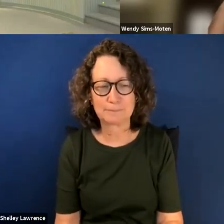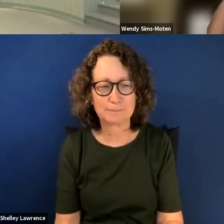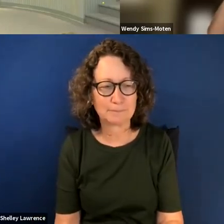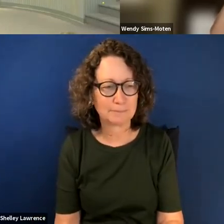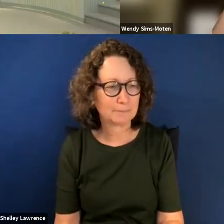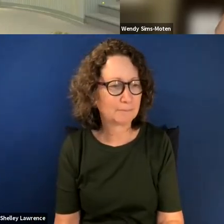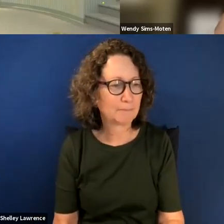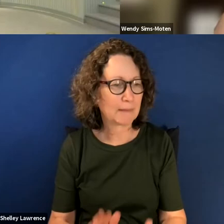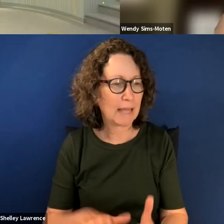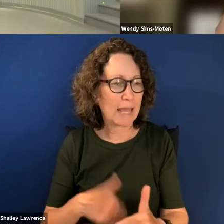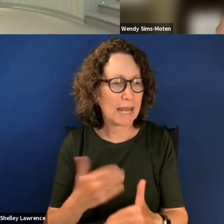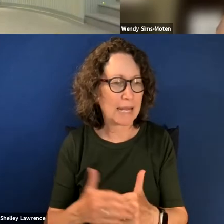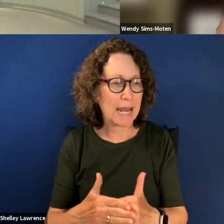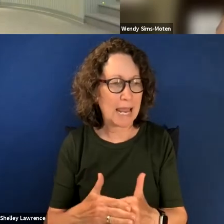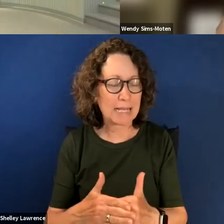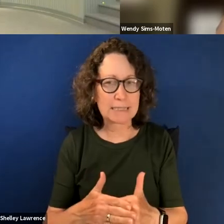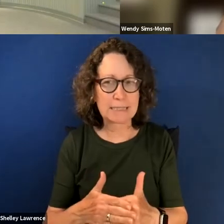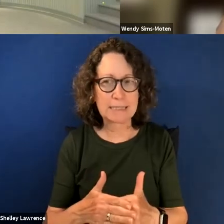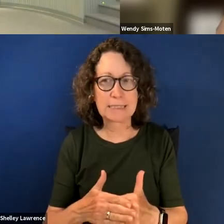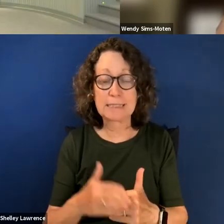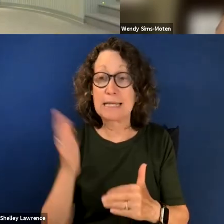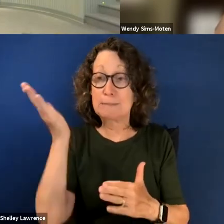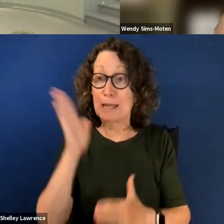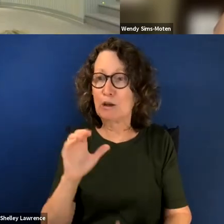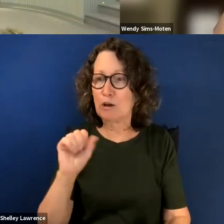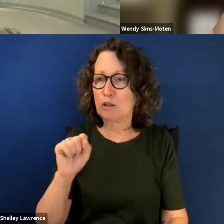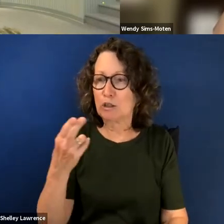Our next speaker is Shelley Trust.